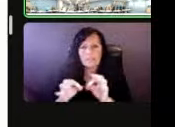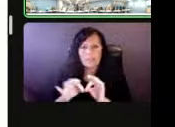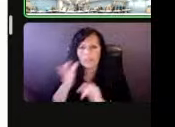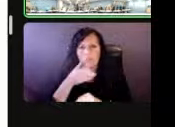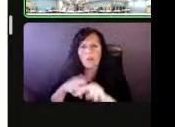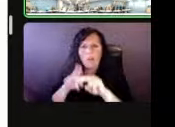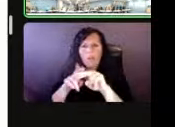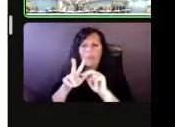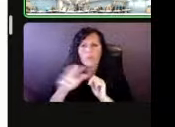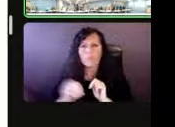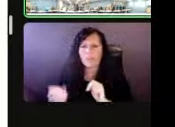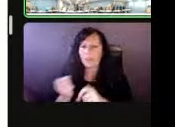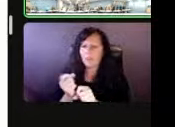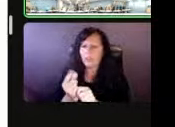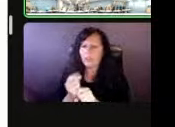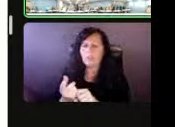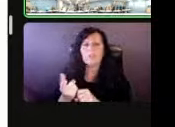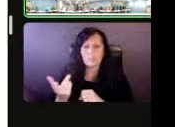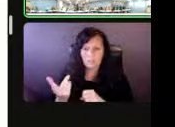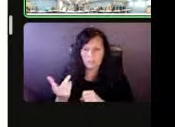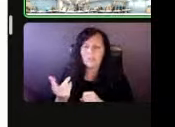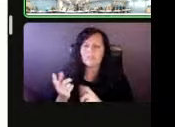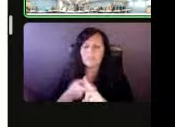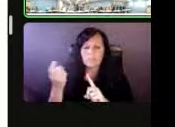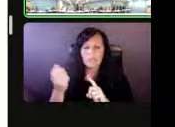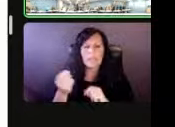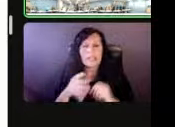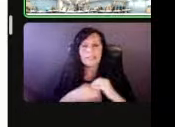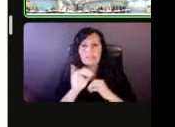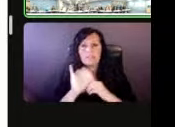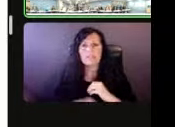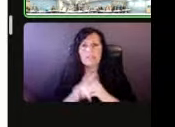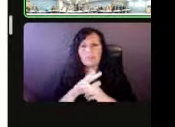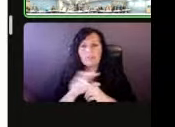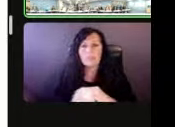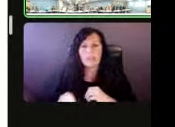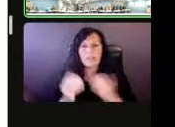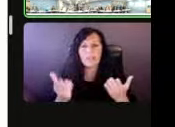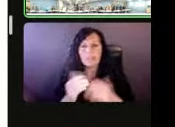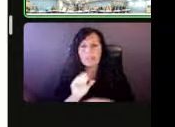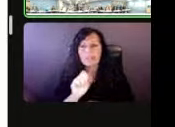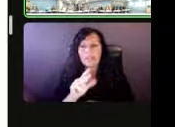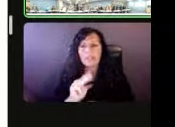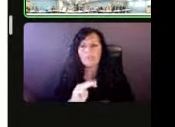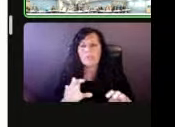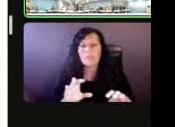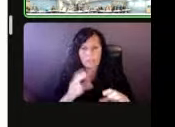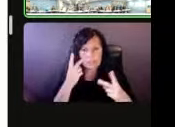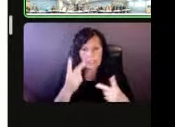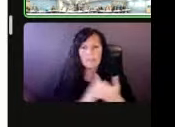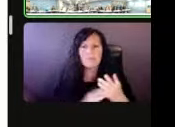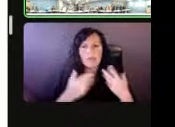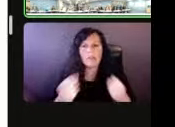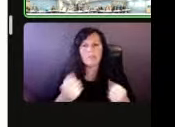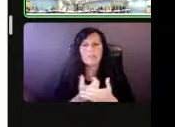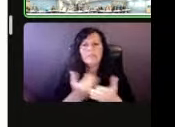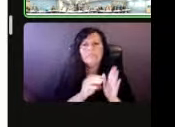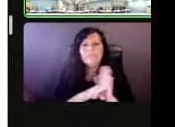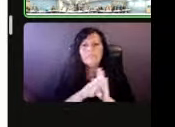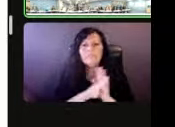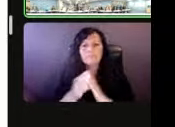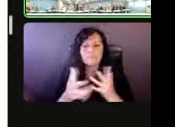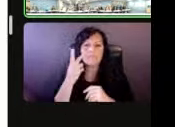clockwork. In addition to that 3%, we in Salem, we do see some healthy new development. We do see new properties come on the tax